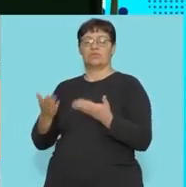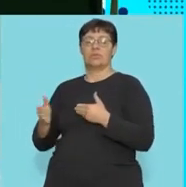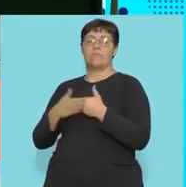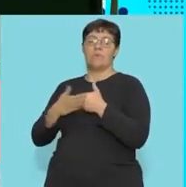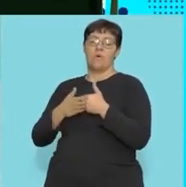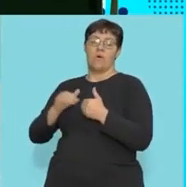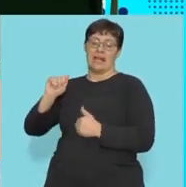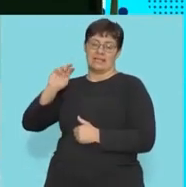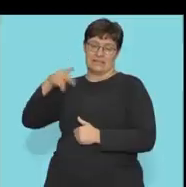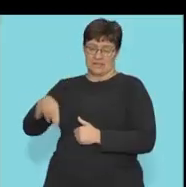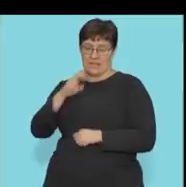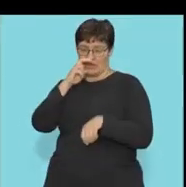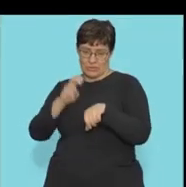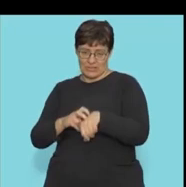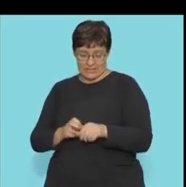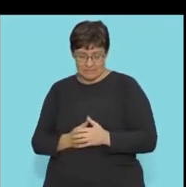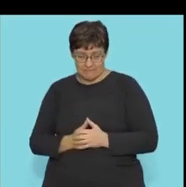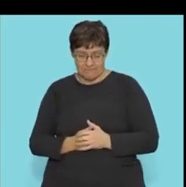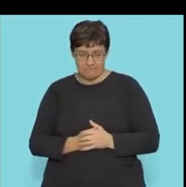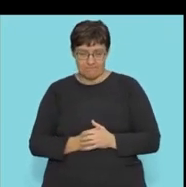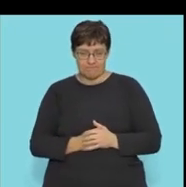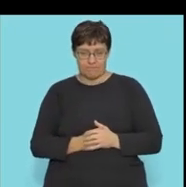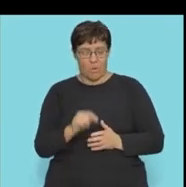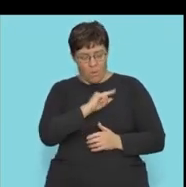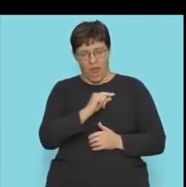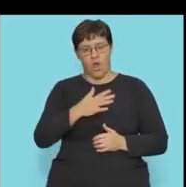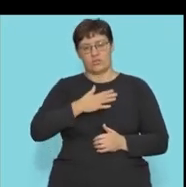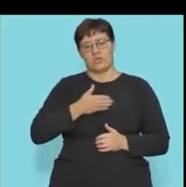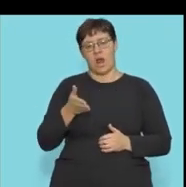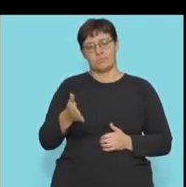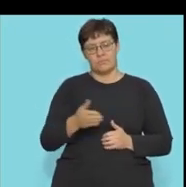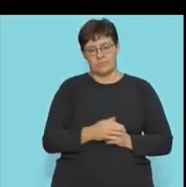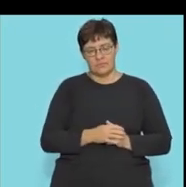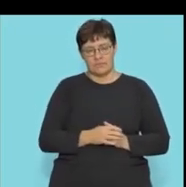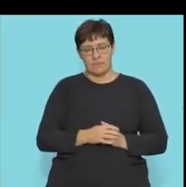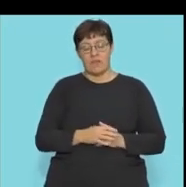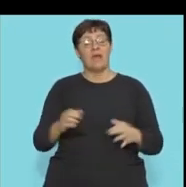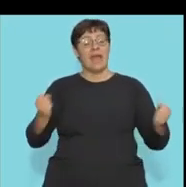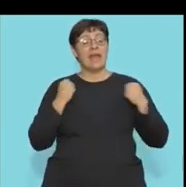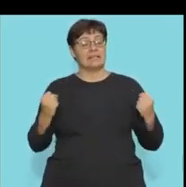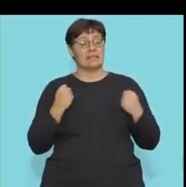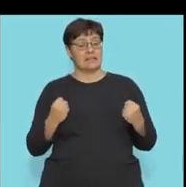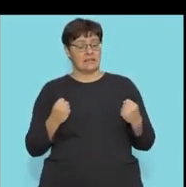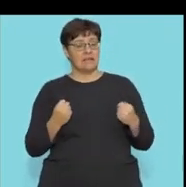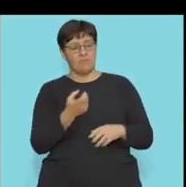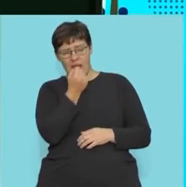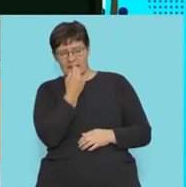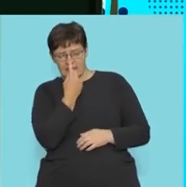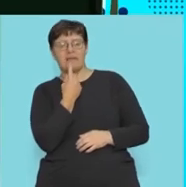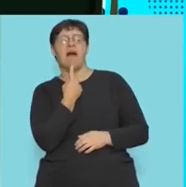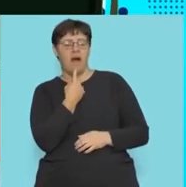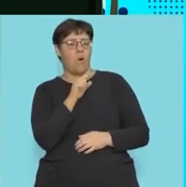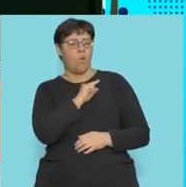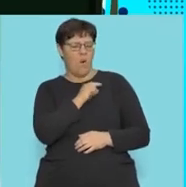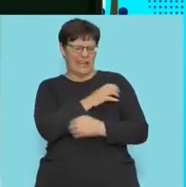produce more energy that is needed in the presence of oxygen. So it's important that when you do exercise that you understand why